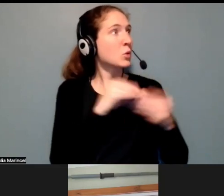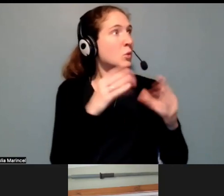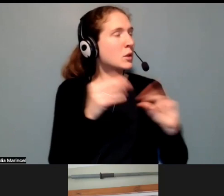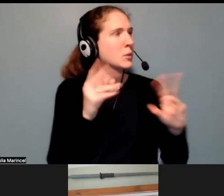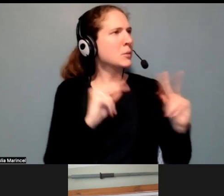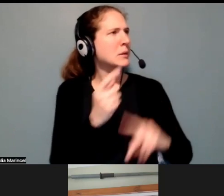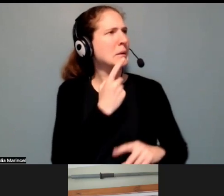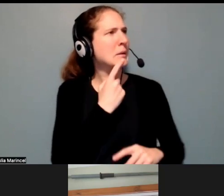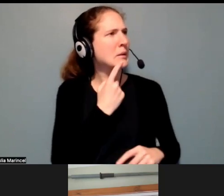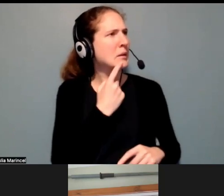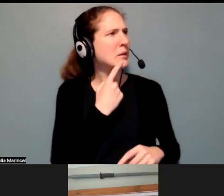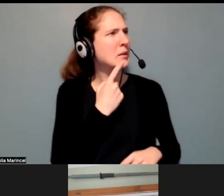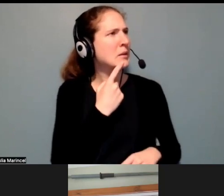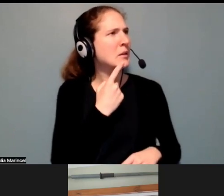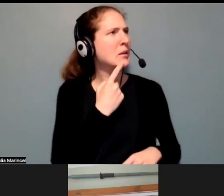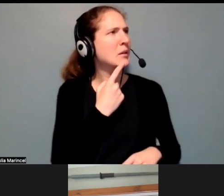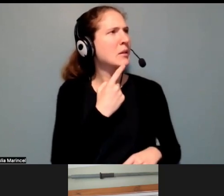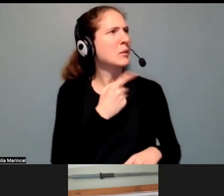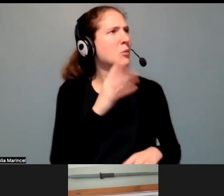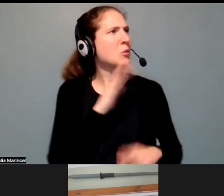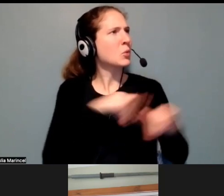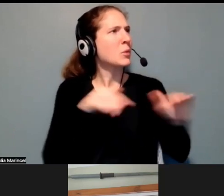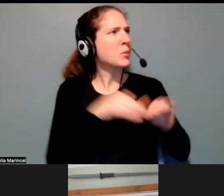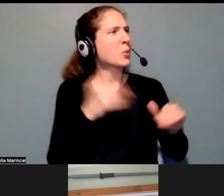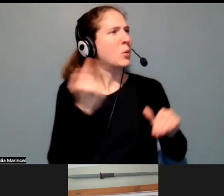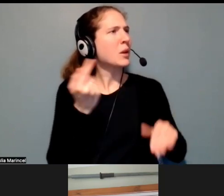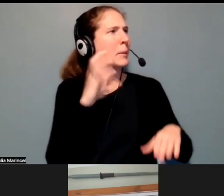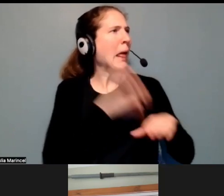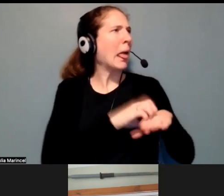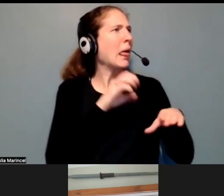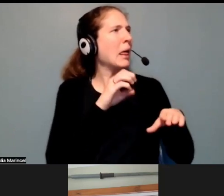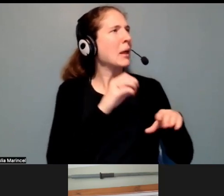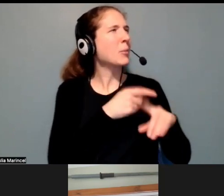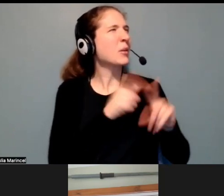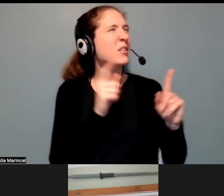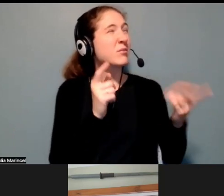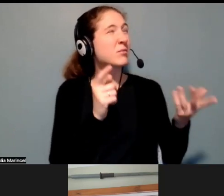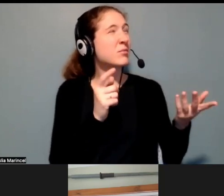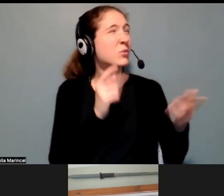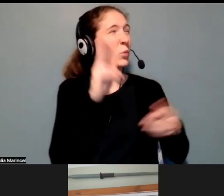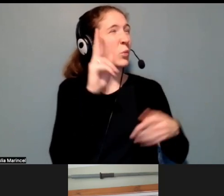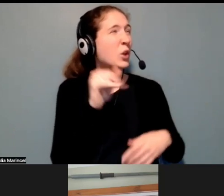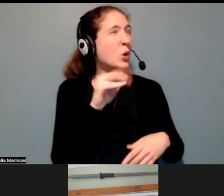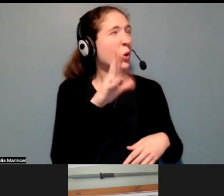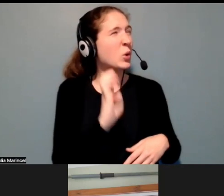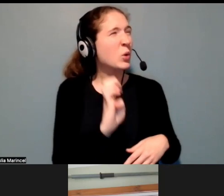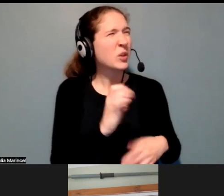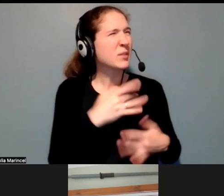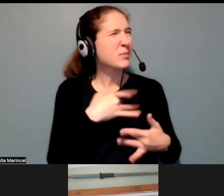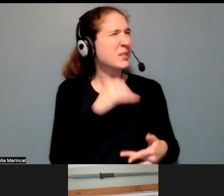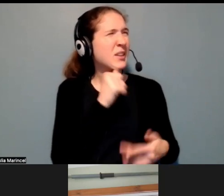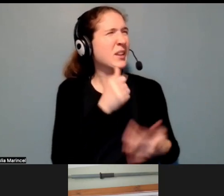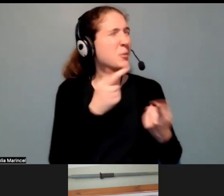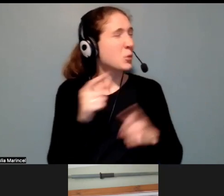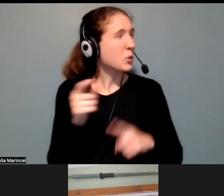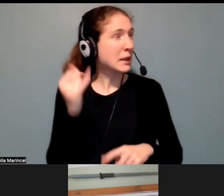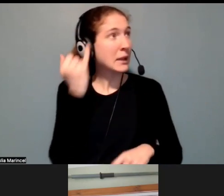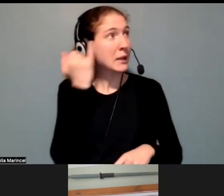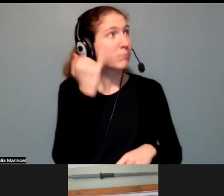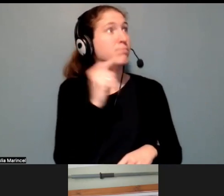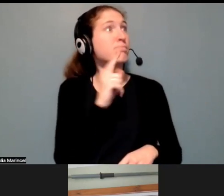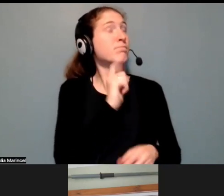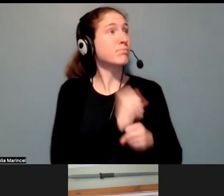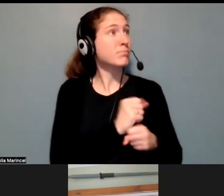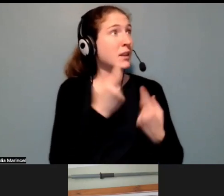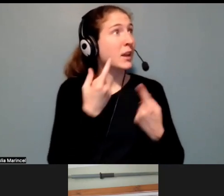that one bit them when they were swimming, but I mean, it doesn't happen. I mean, if it did, our news every night